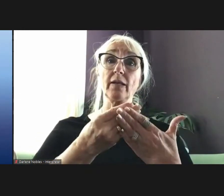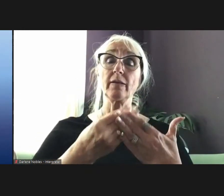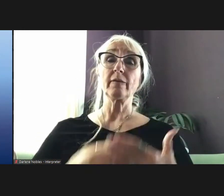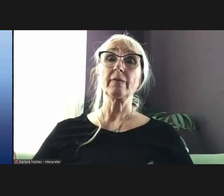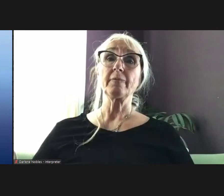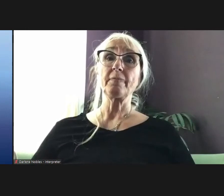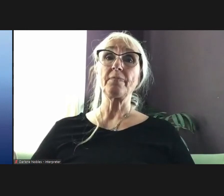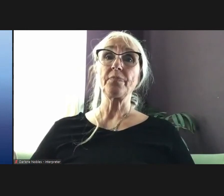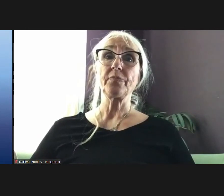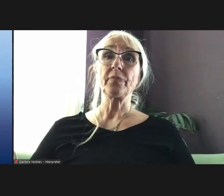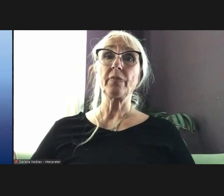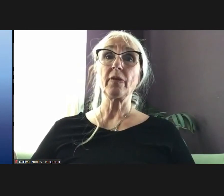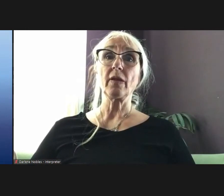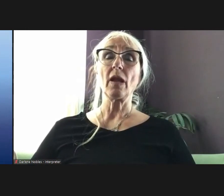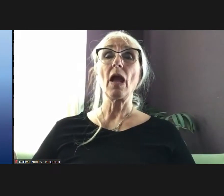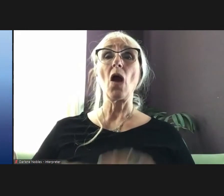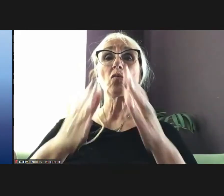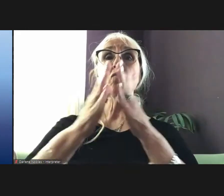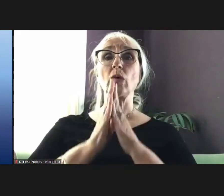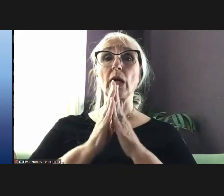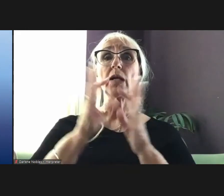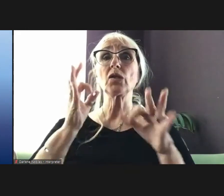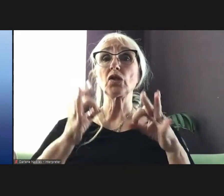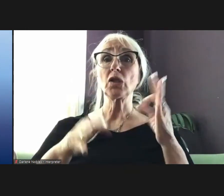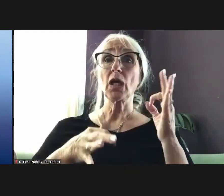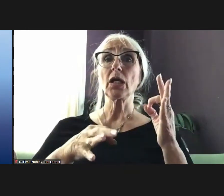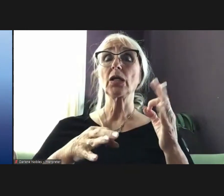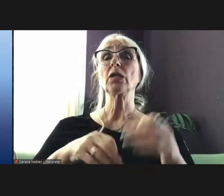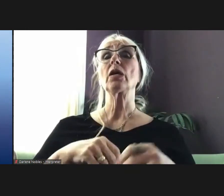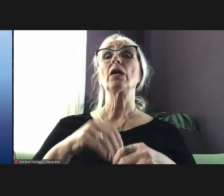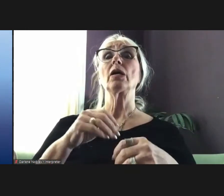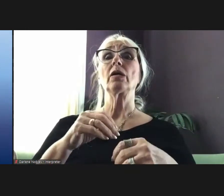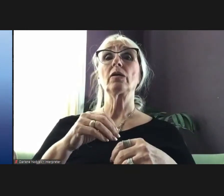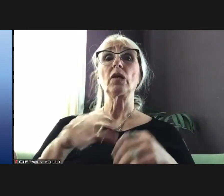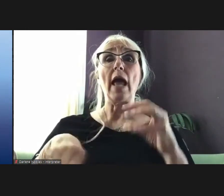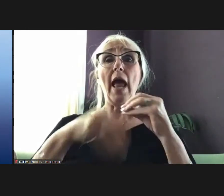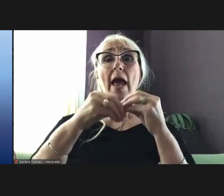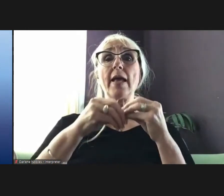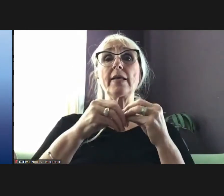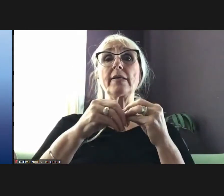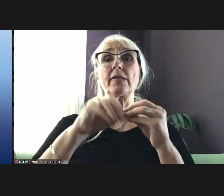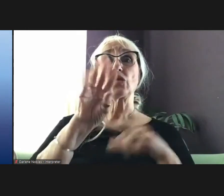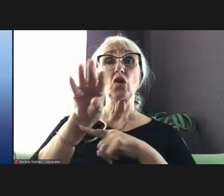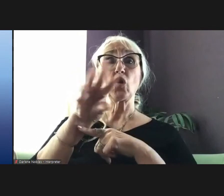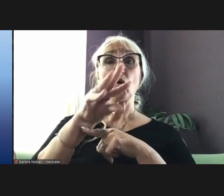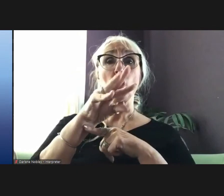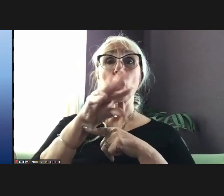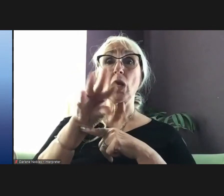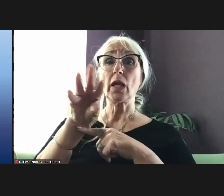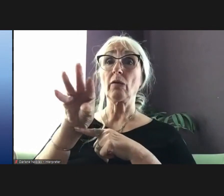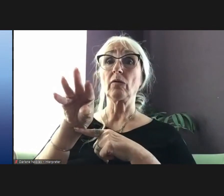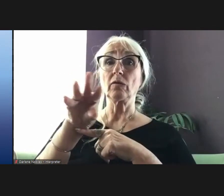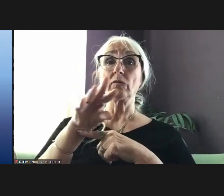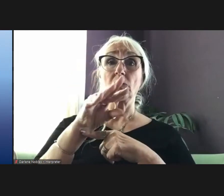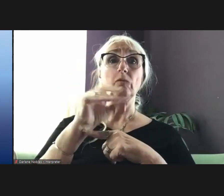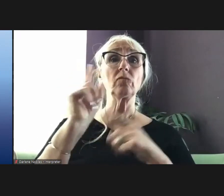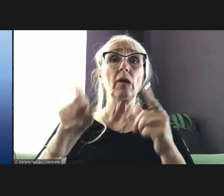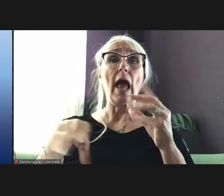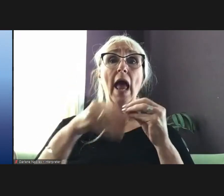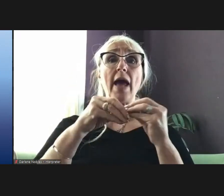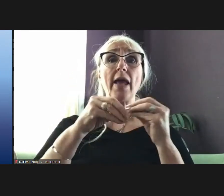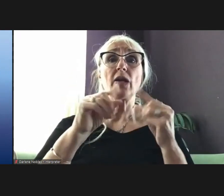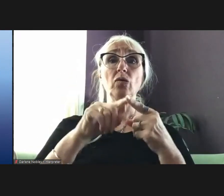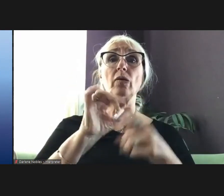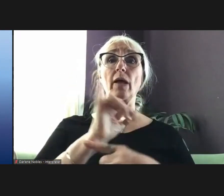This is a request by Judge Villarreal to add additional security cameras to that facility. There's